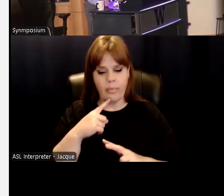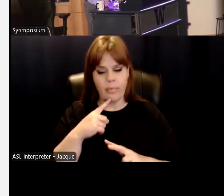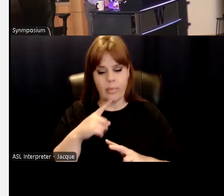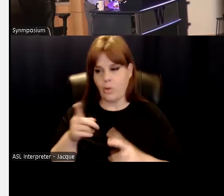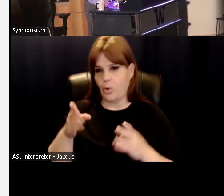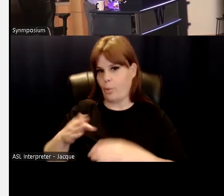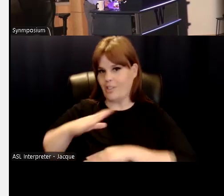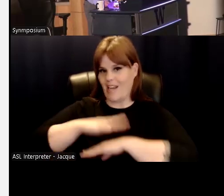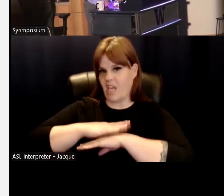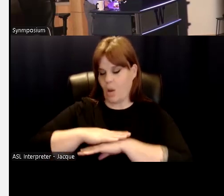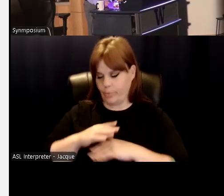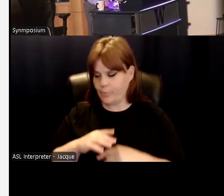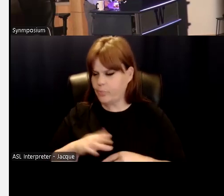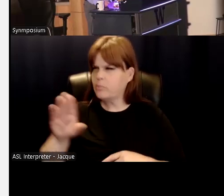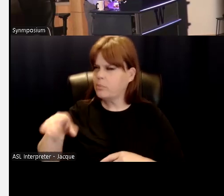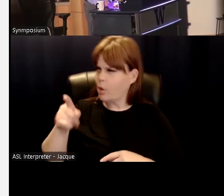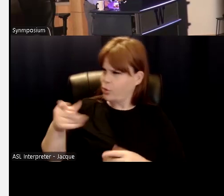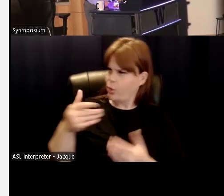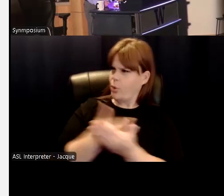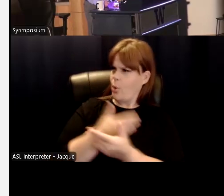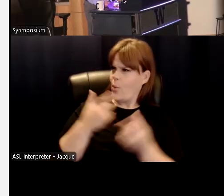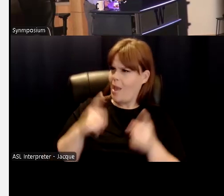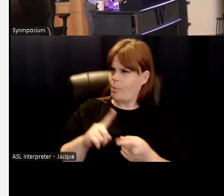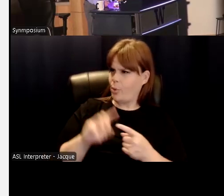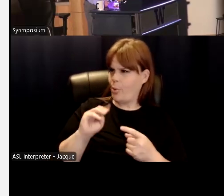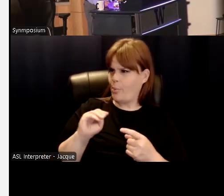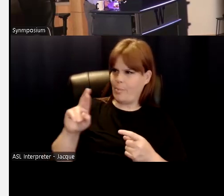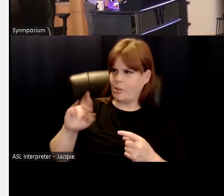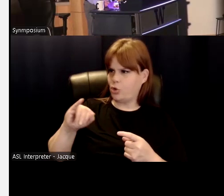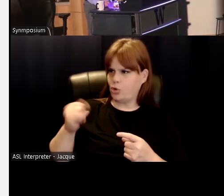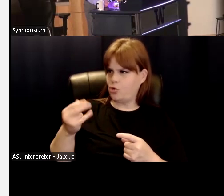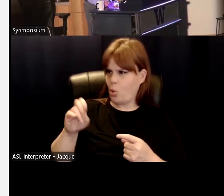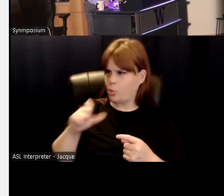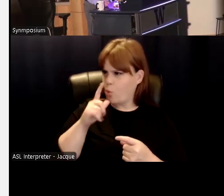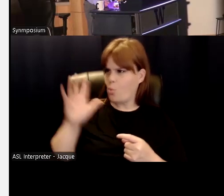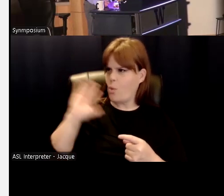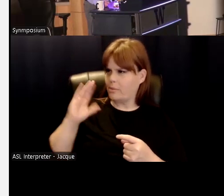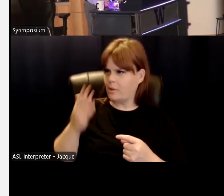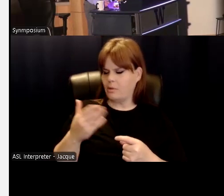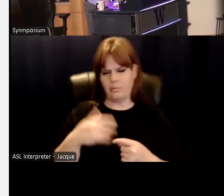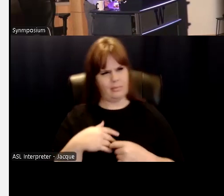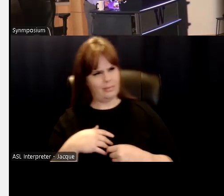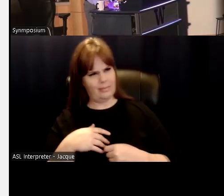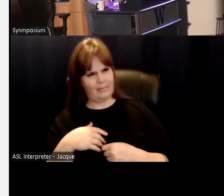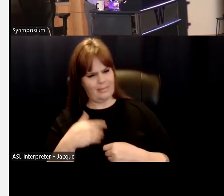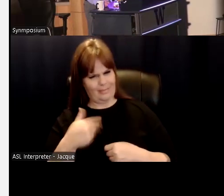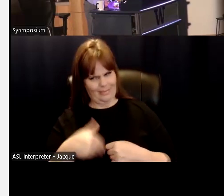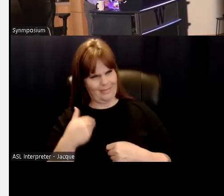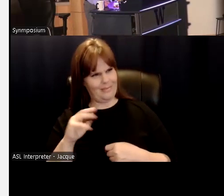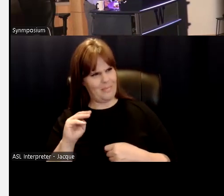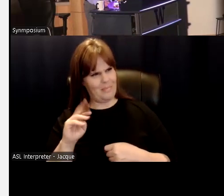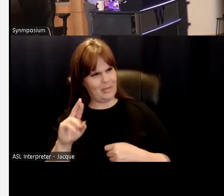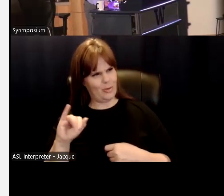person at the counter, "You're new, what happened to Mr. Jones who was here?" And the guy said, I am Mr. Jones. How come you